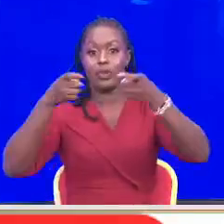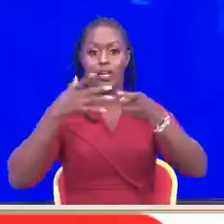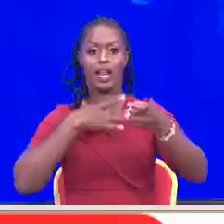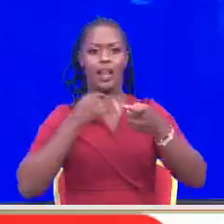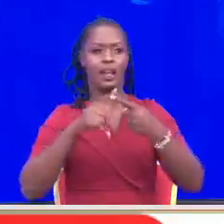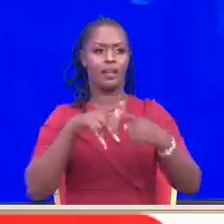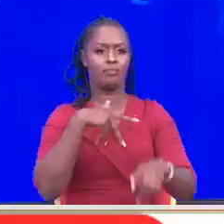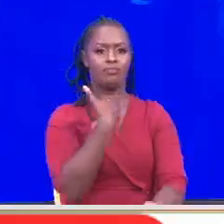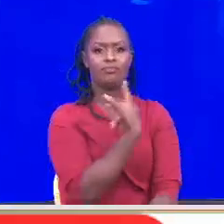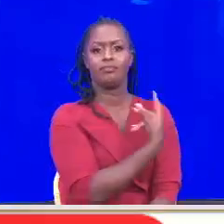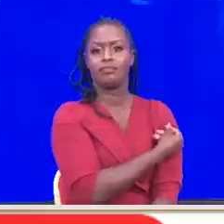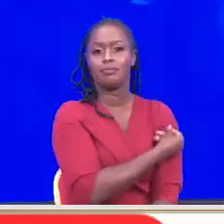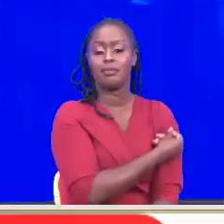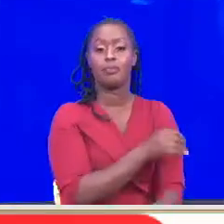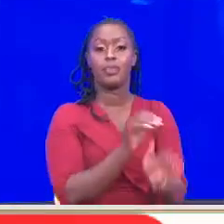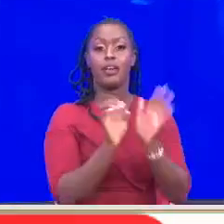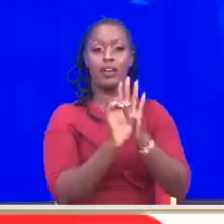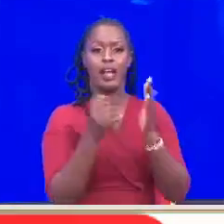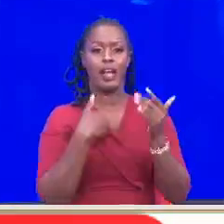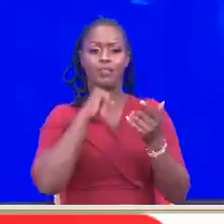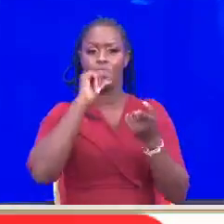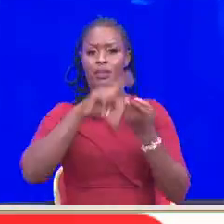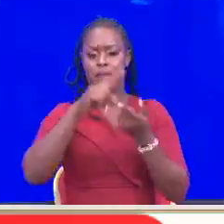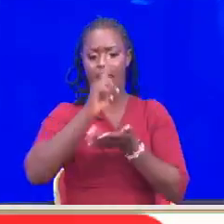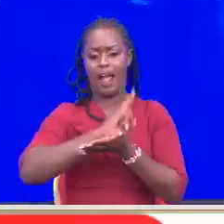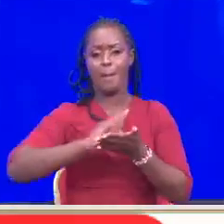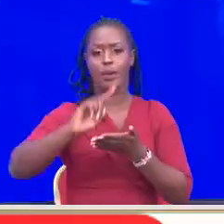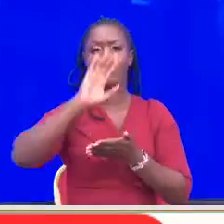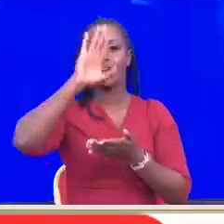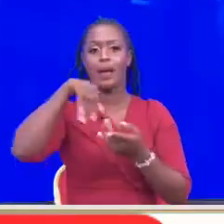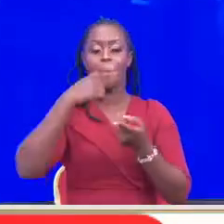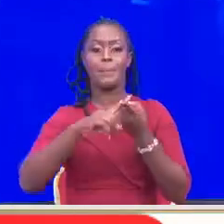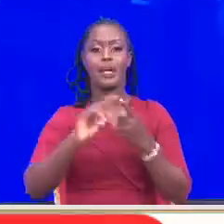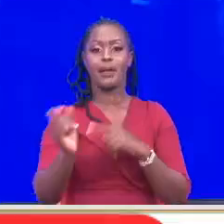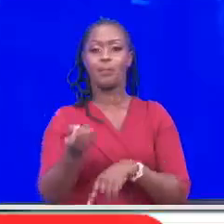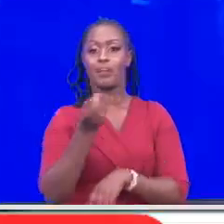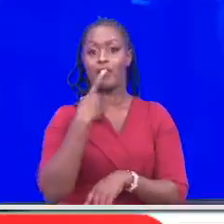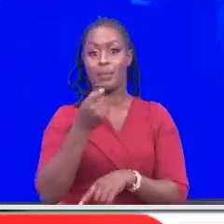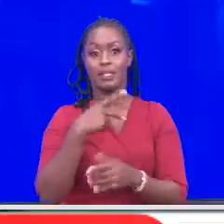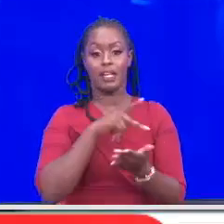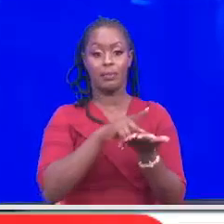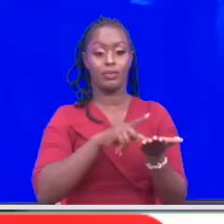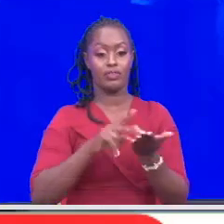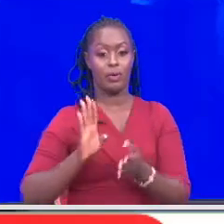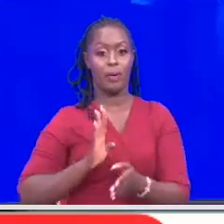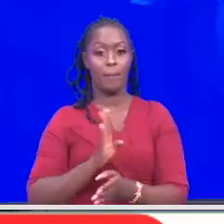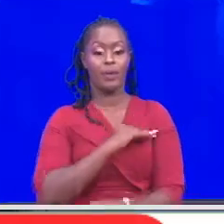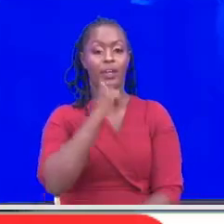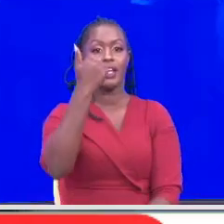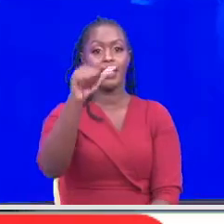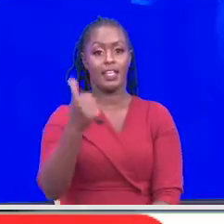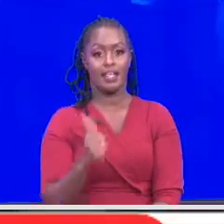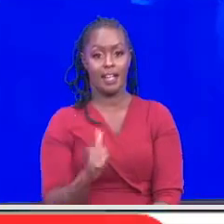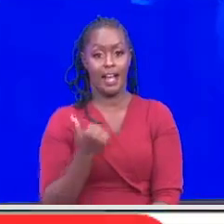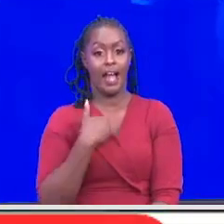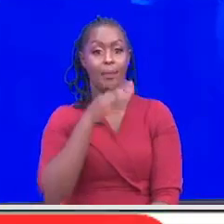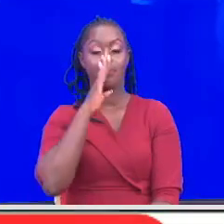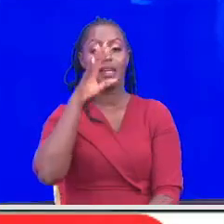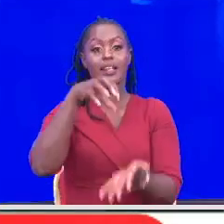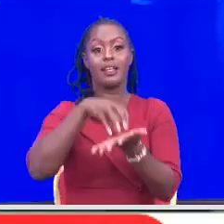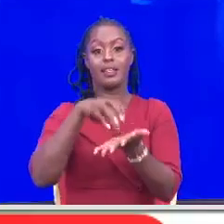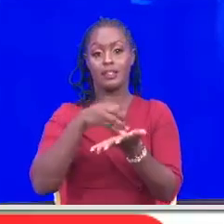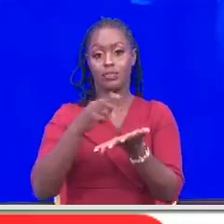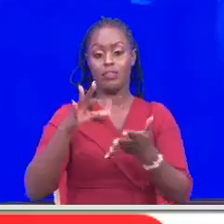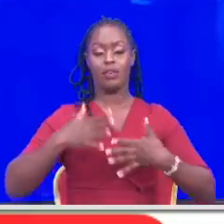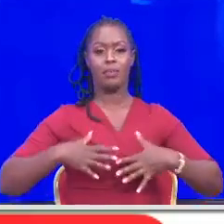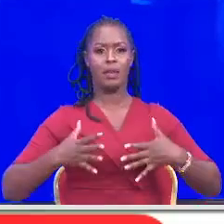injectable cabotegravir, for example, has not been approved by the Pharmacy and Poisons Board yet. There have been 5 alleged cases of people